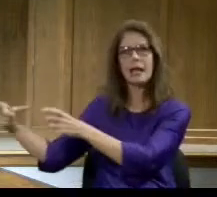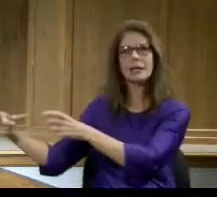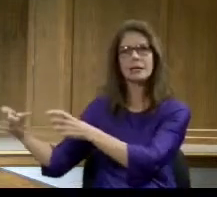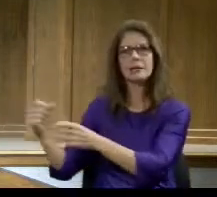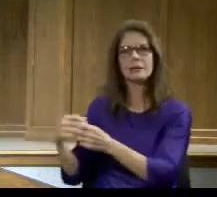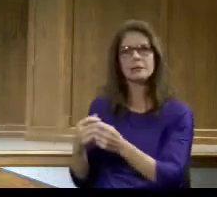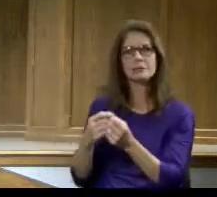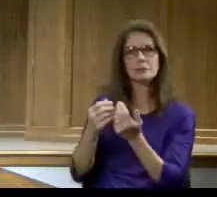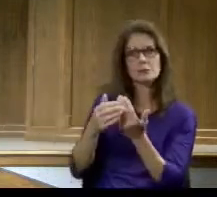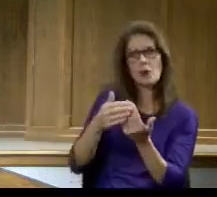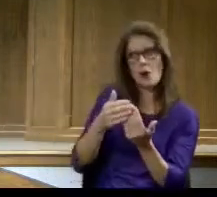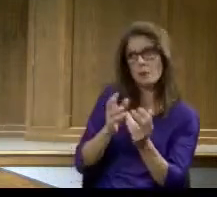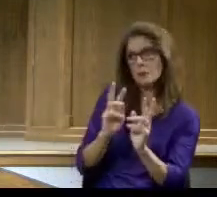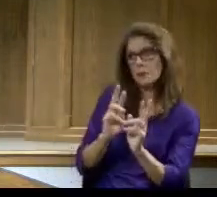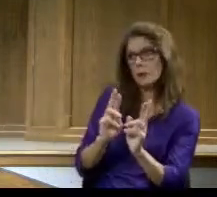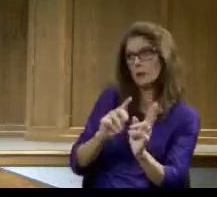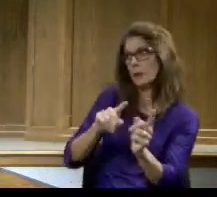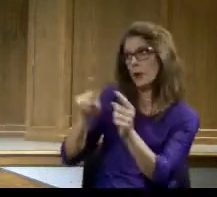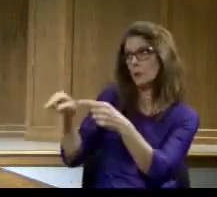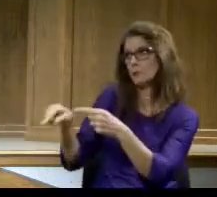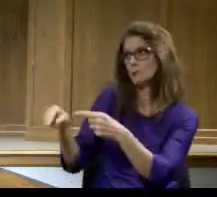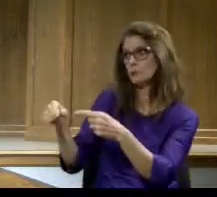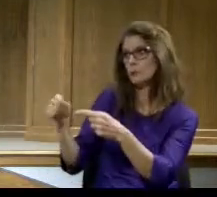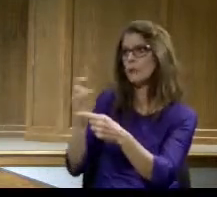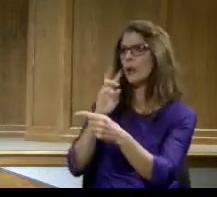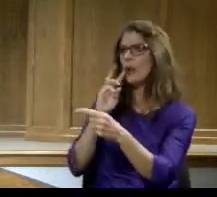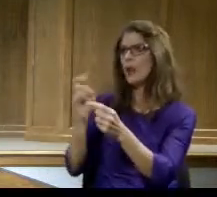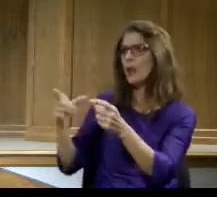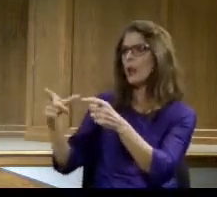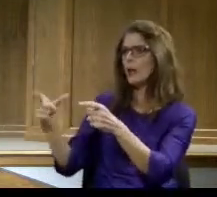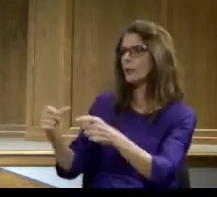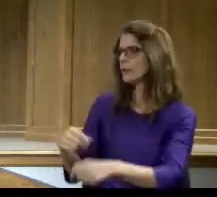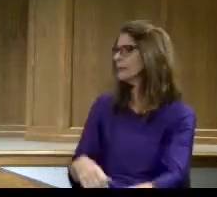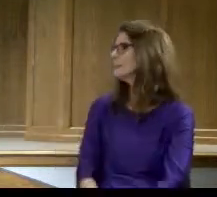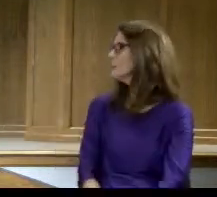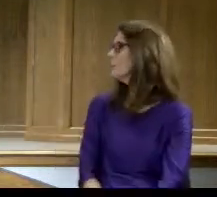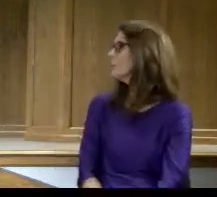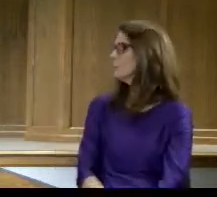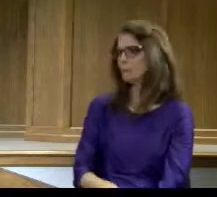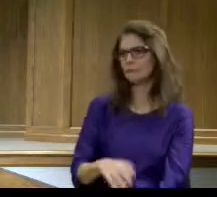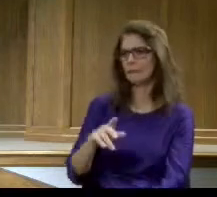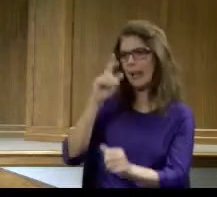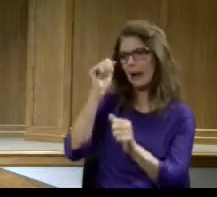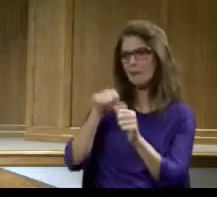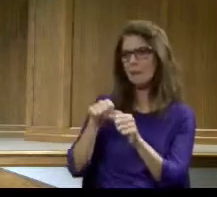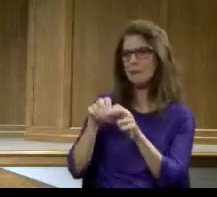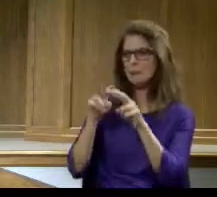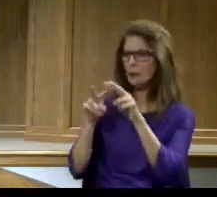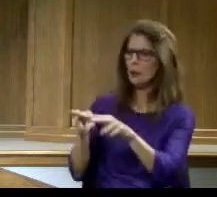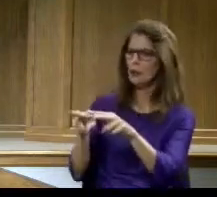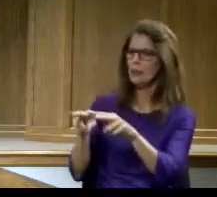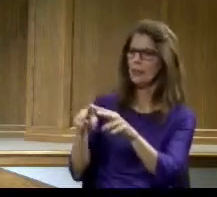about to be pulled to the lake. And I remember just looking at that.